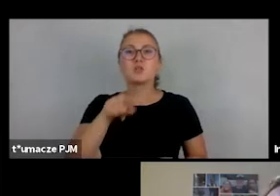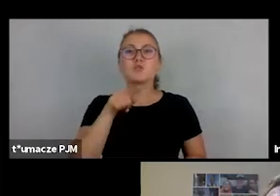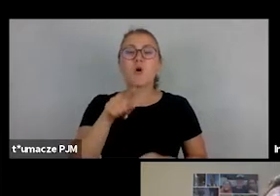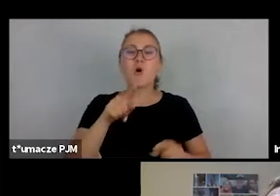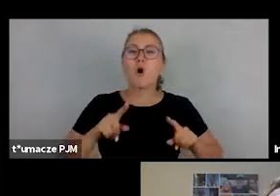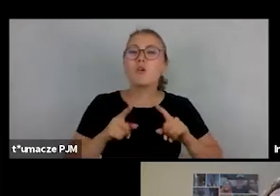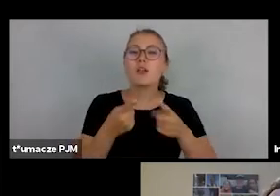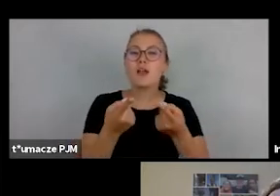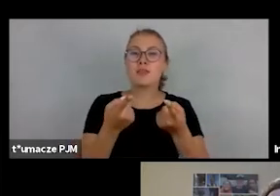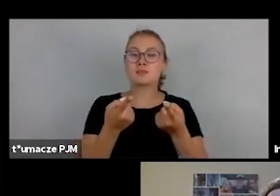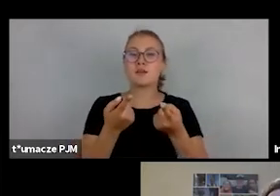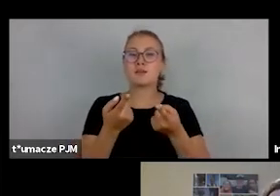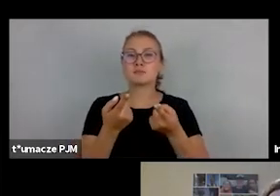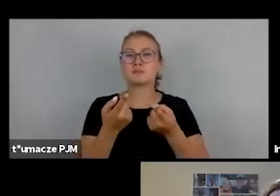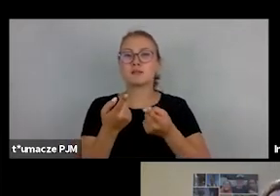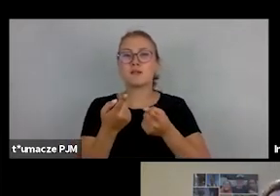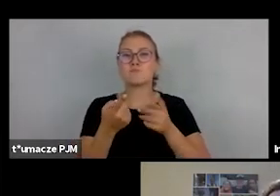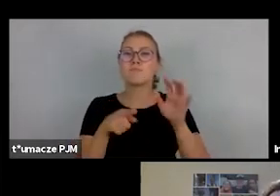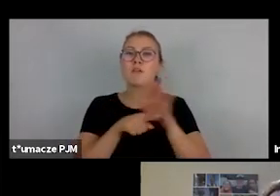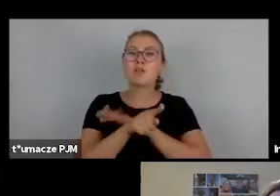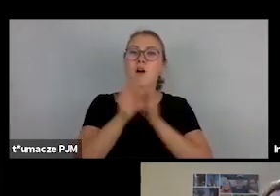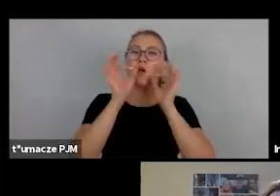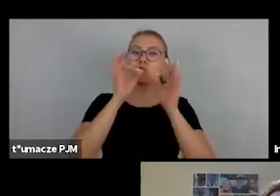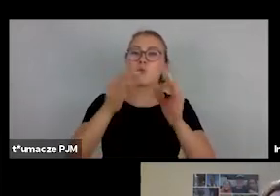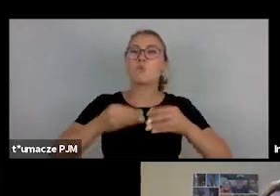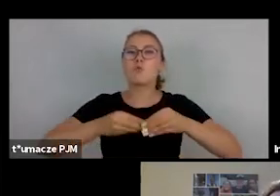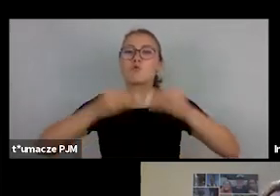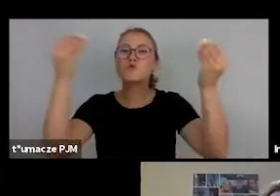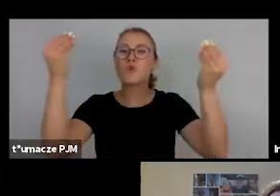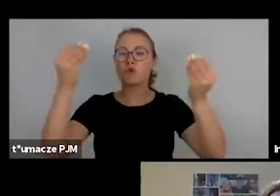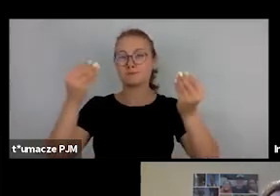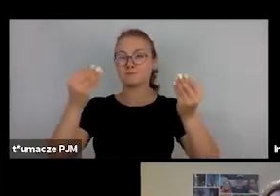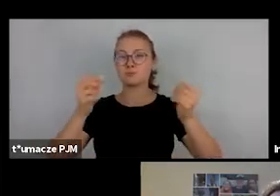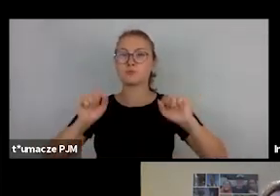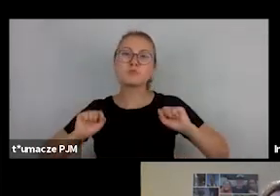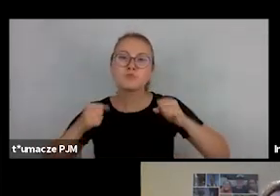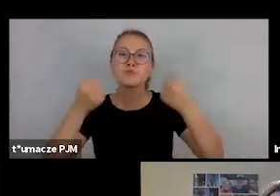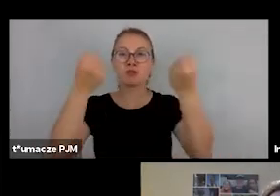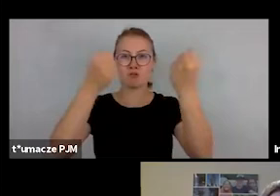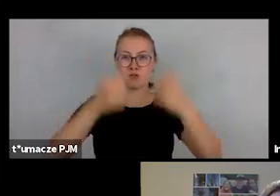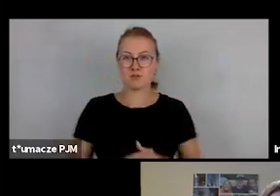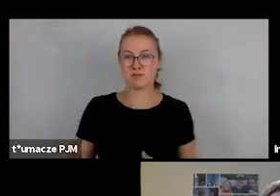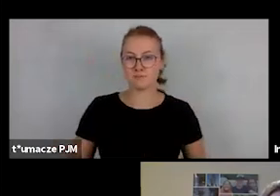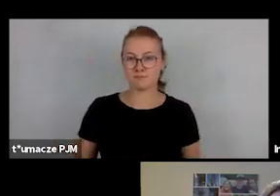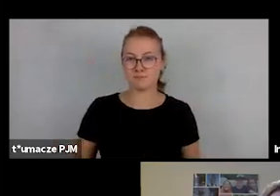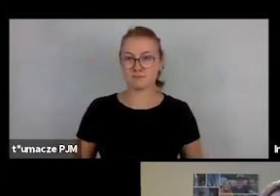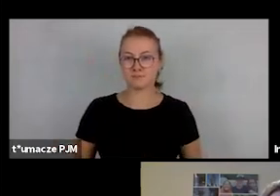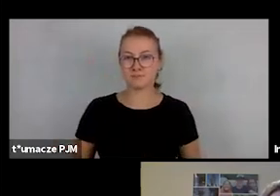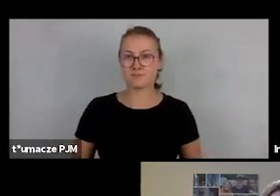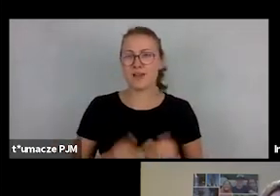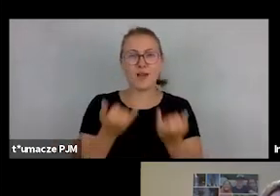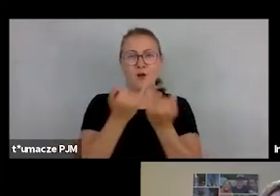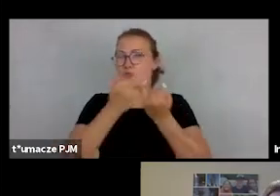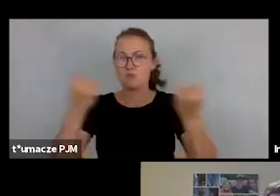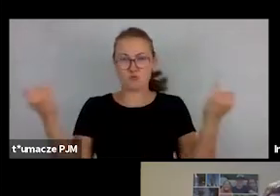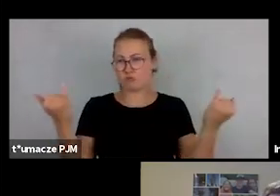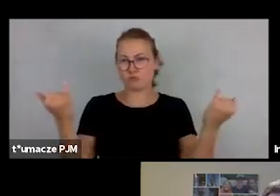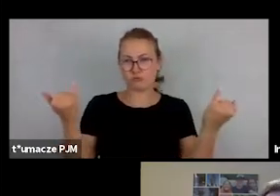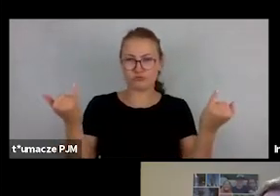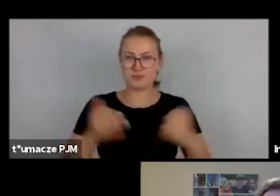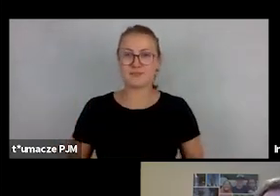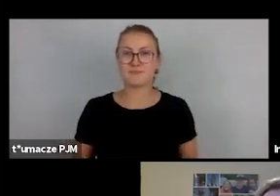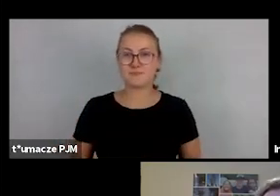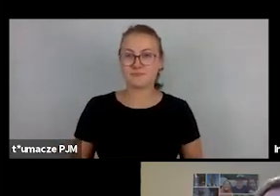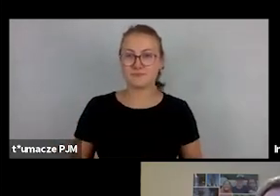learn more from you, Dean. And I have a long list of questions, but I know also that you prepare some